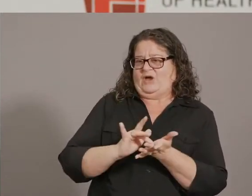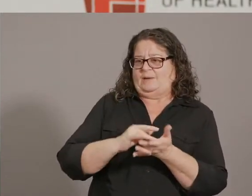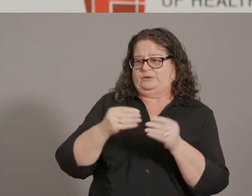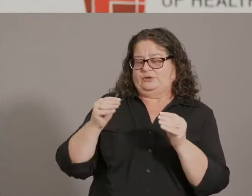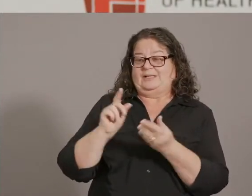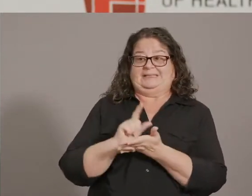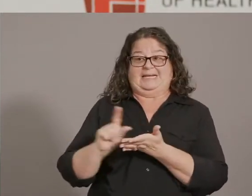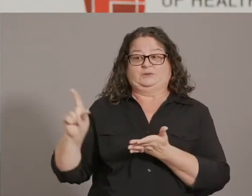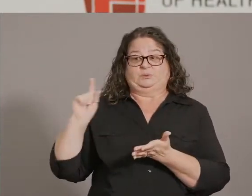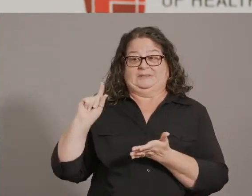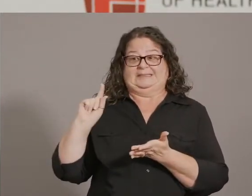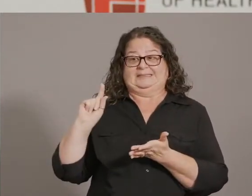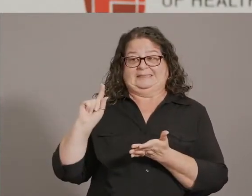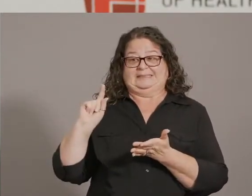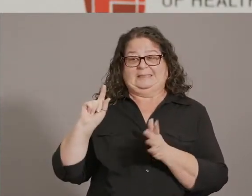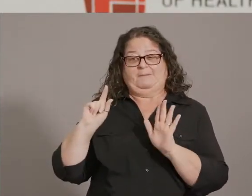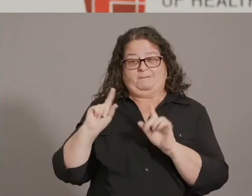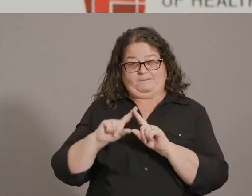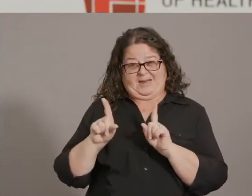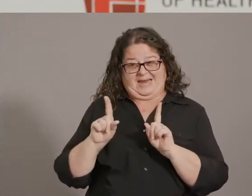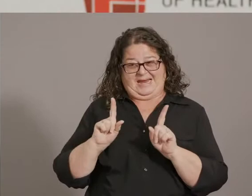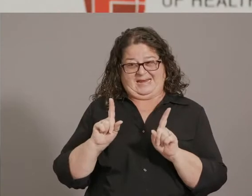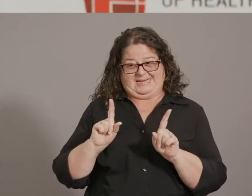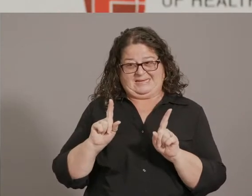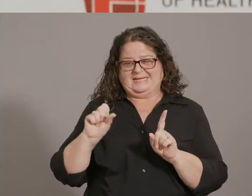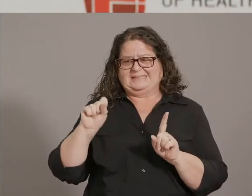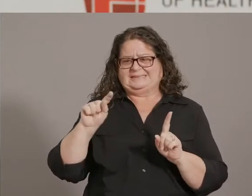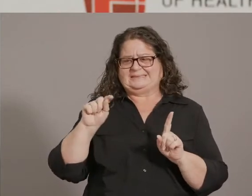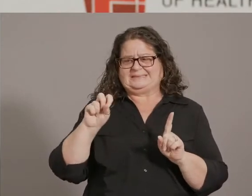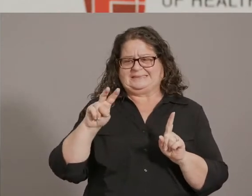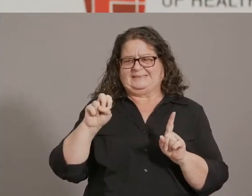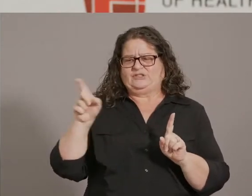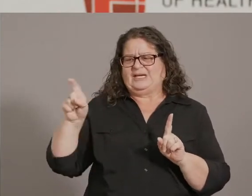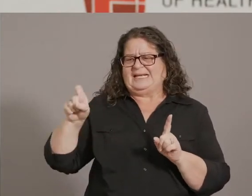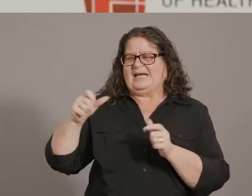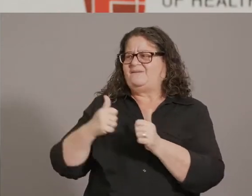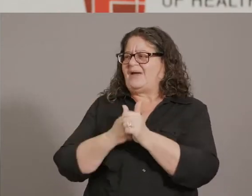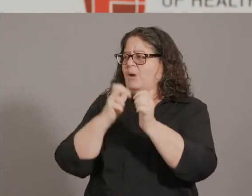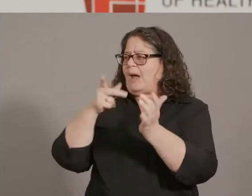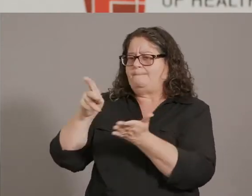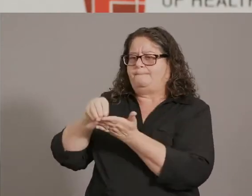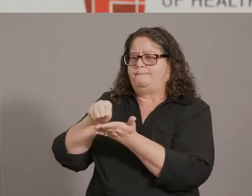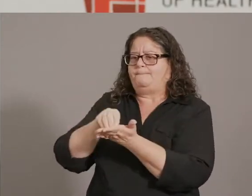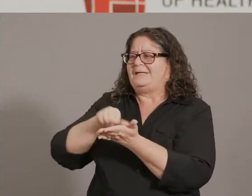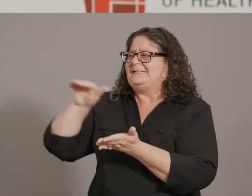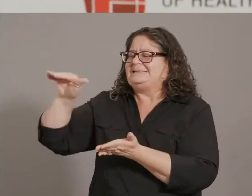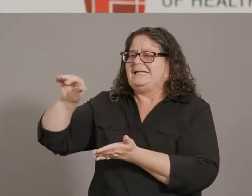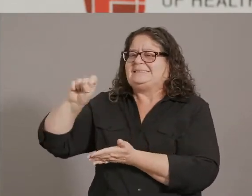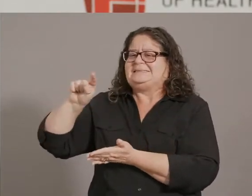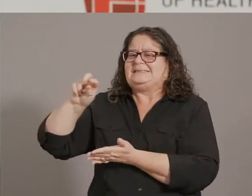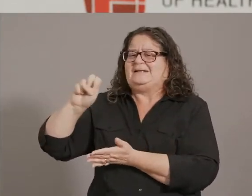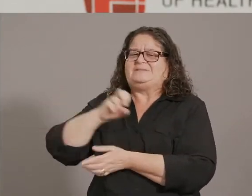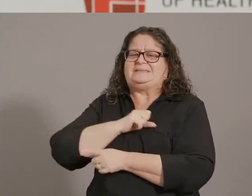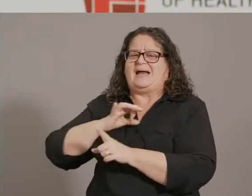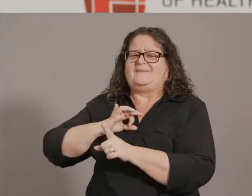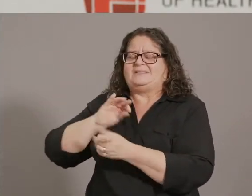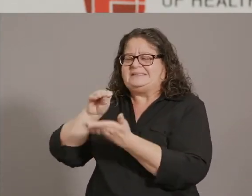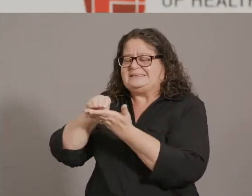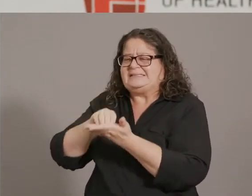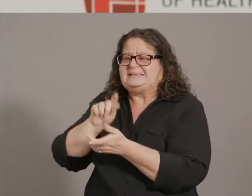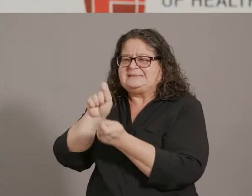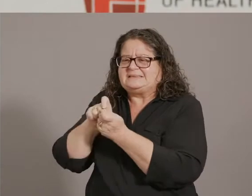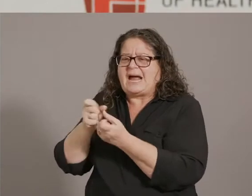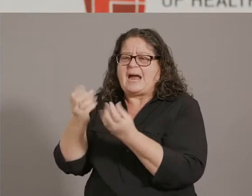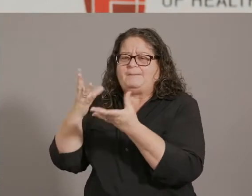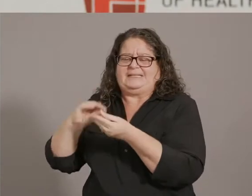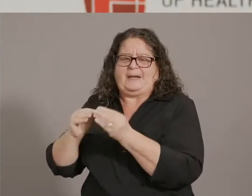but let me have Steve follow up with the total number of pharmacies that are receiving vaccine. Sounds good. All set. Thank